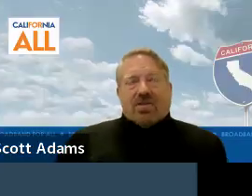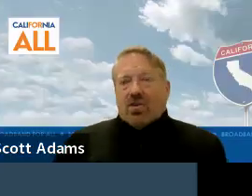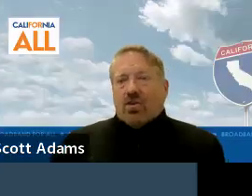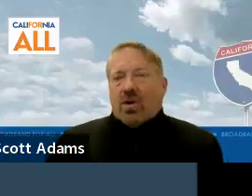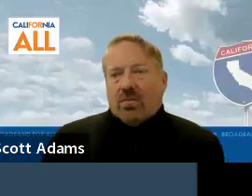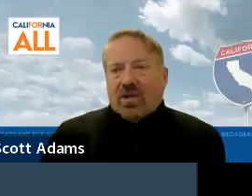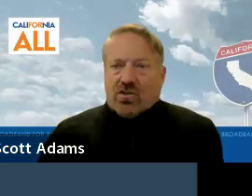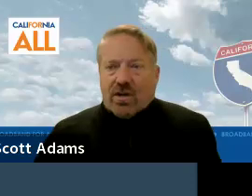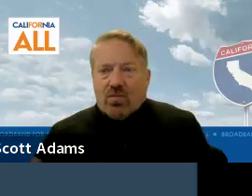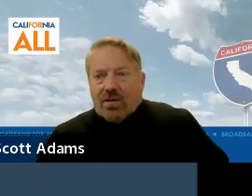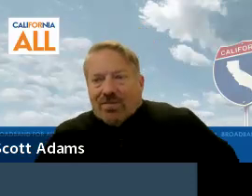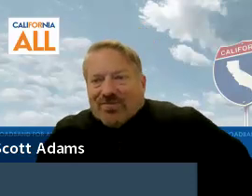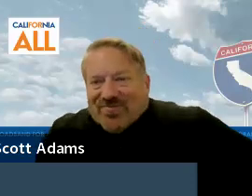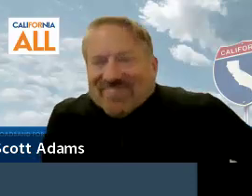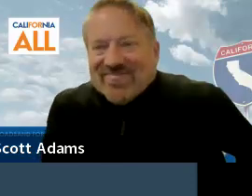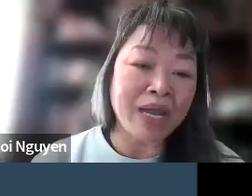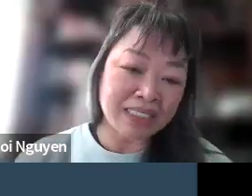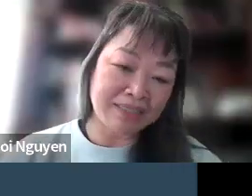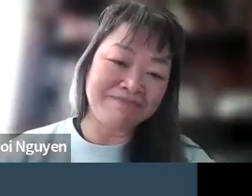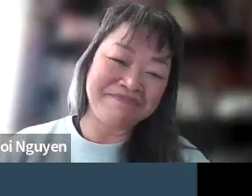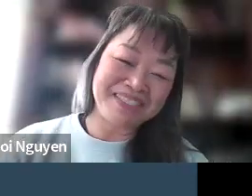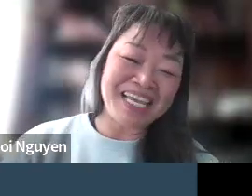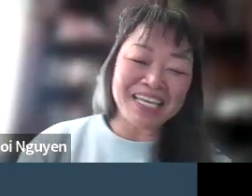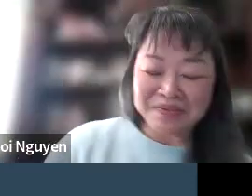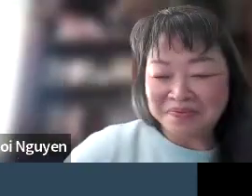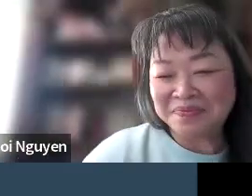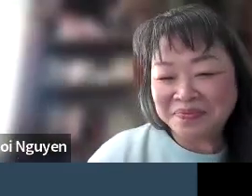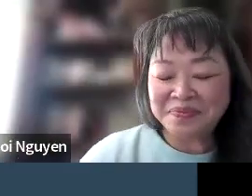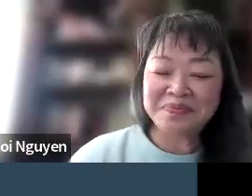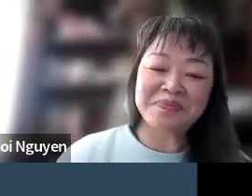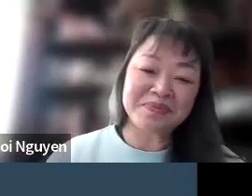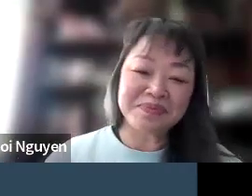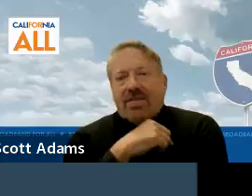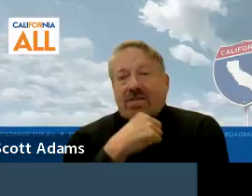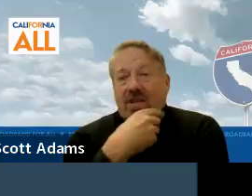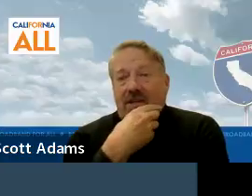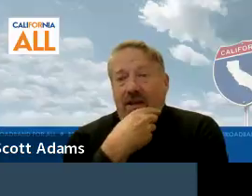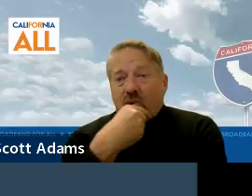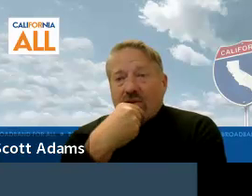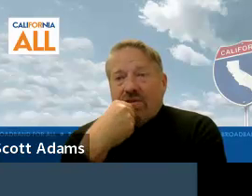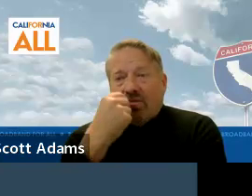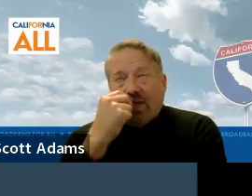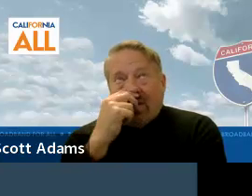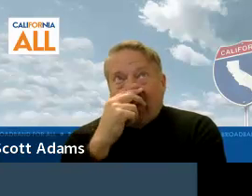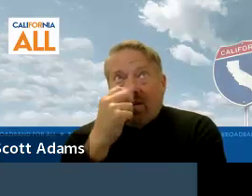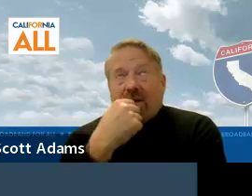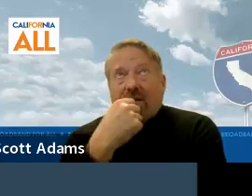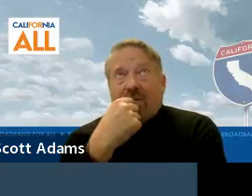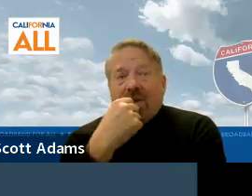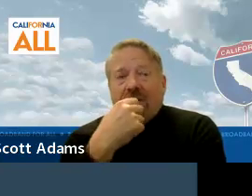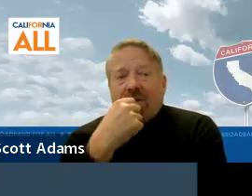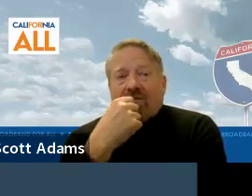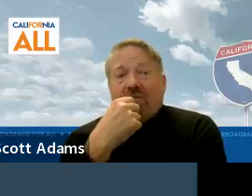And the TPA is the third-party administrator, right? Correct. Thank you. Got it. And so I think that's an important